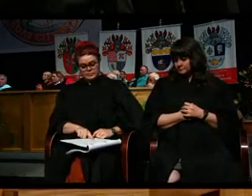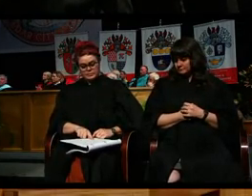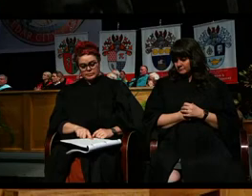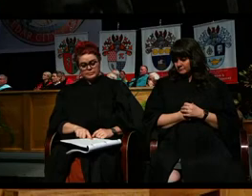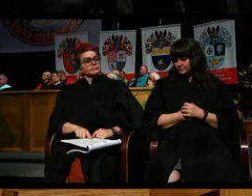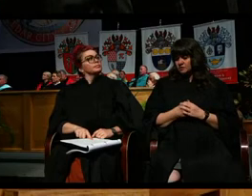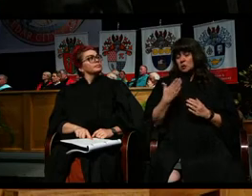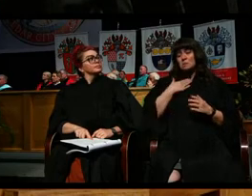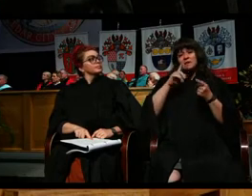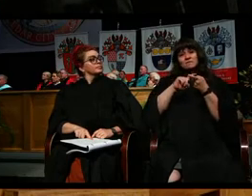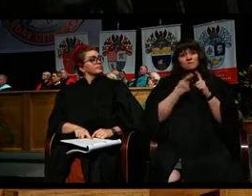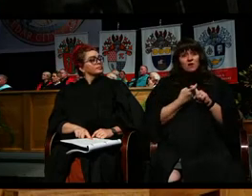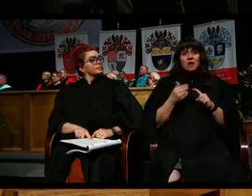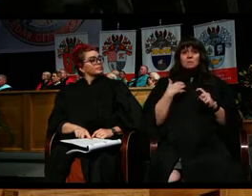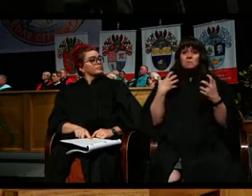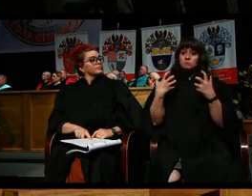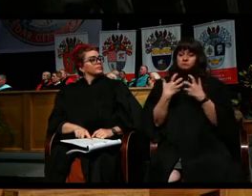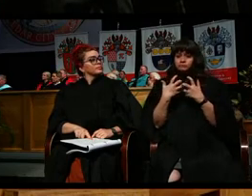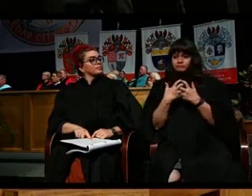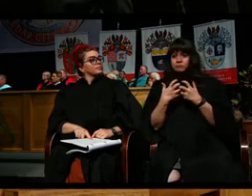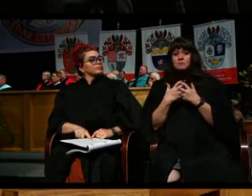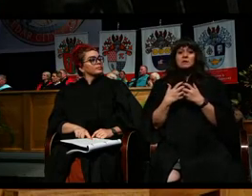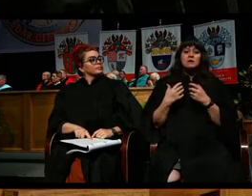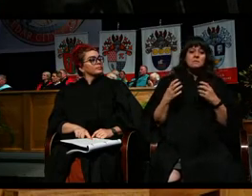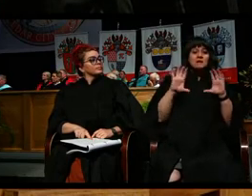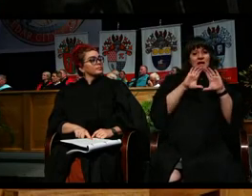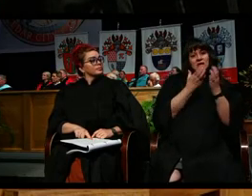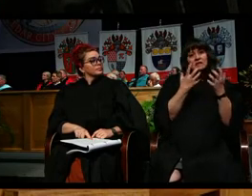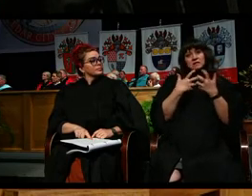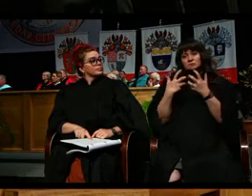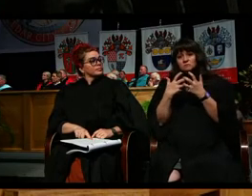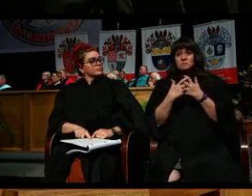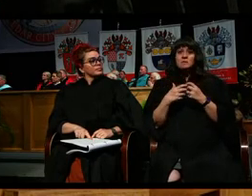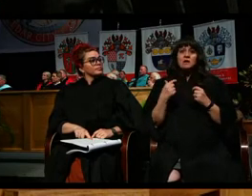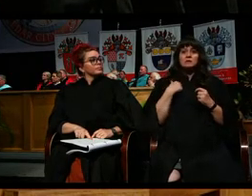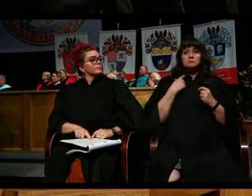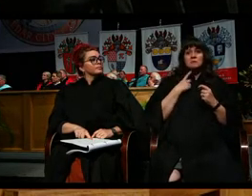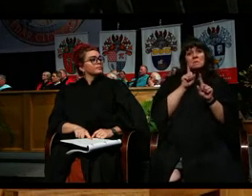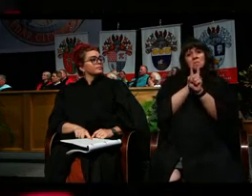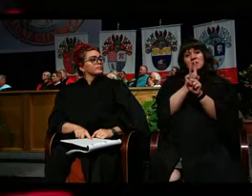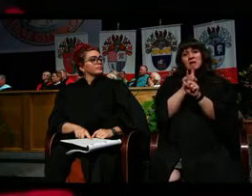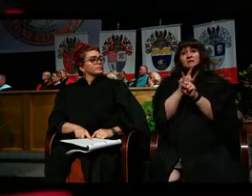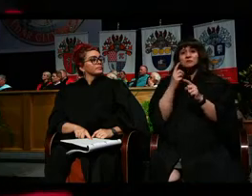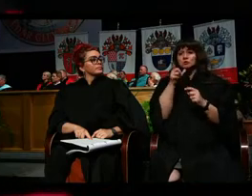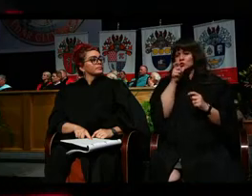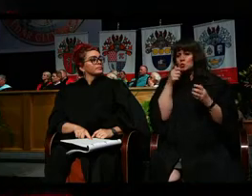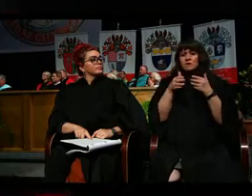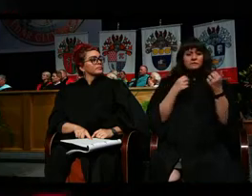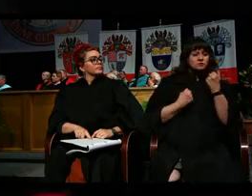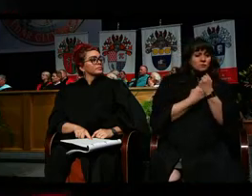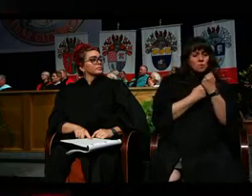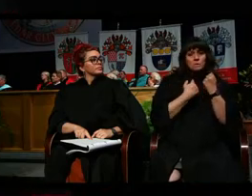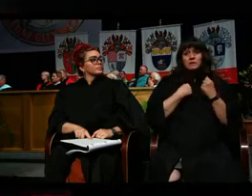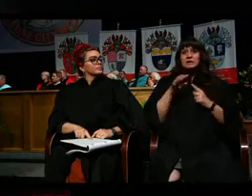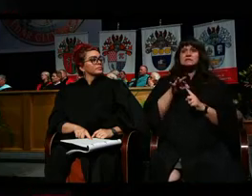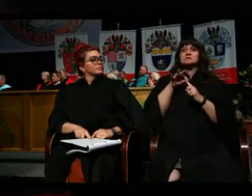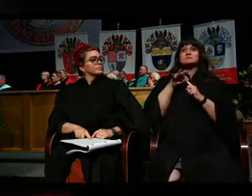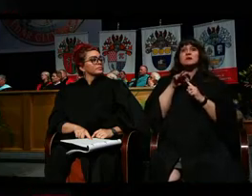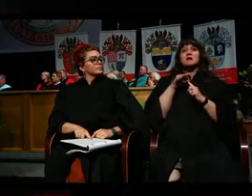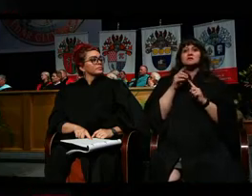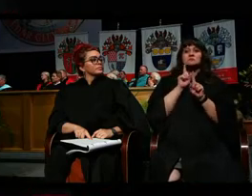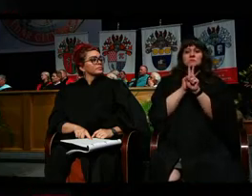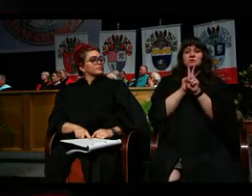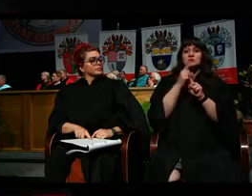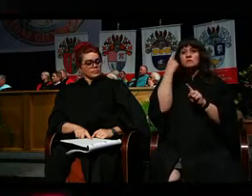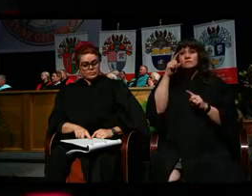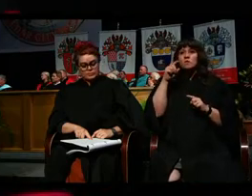To my friends, my college classmates, my colleagues and mentors who have supported me, and a special thanks to my mentor, Dr.